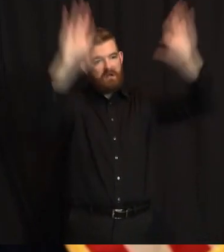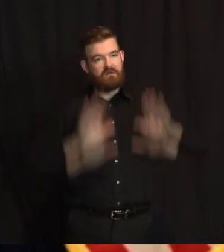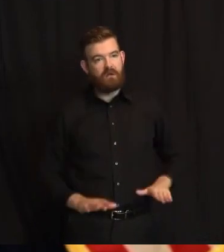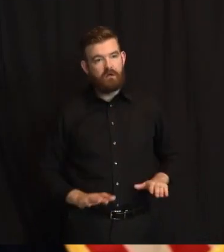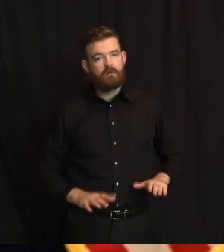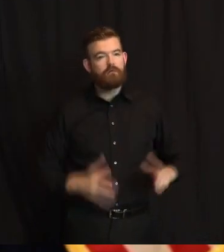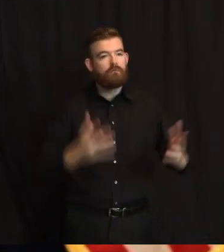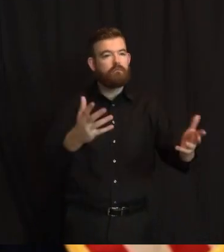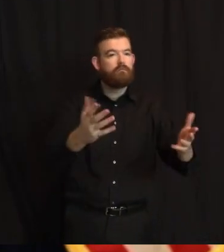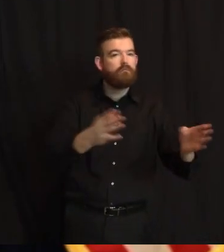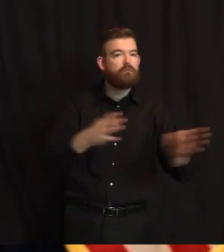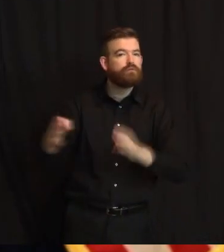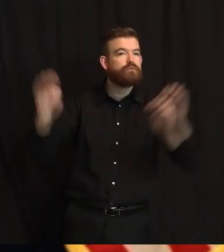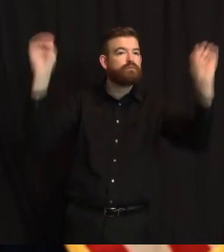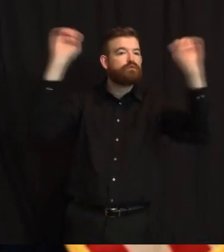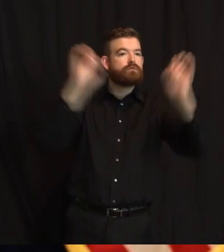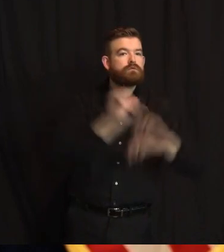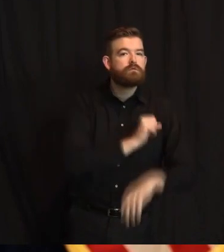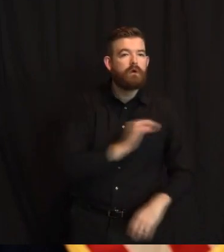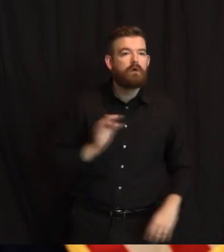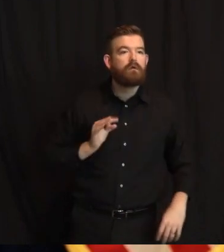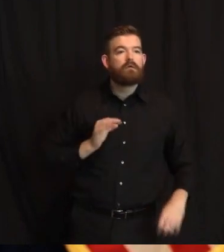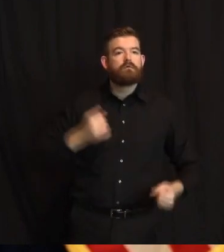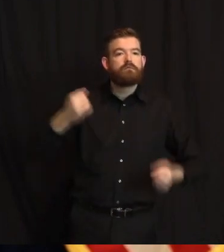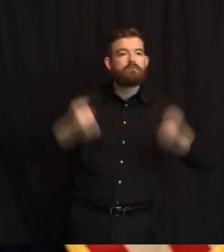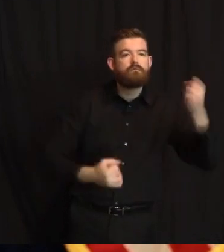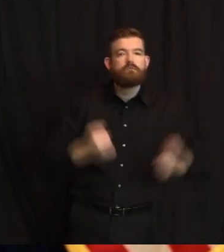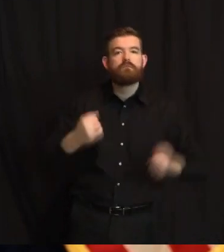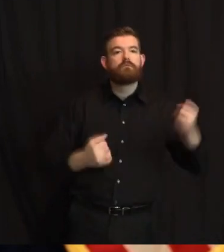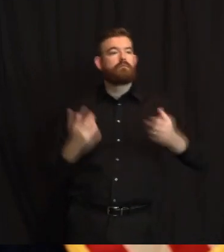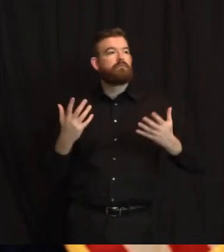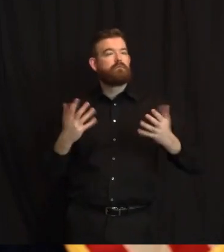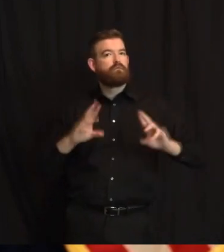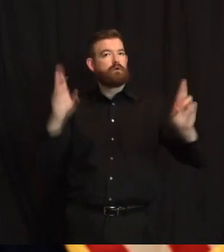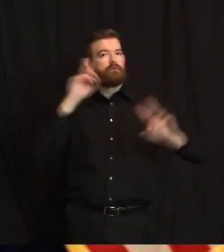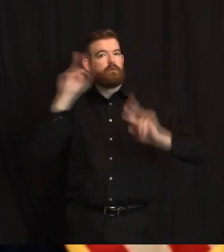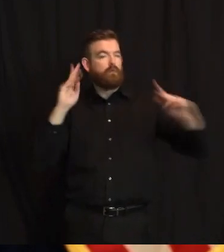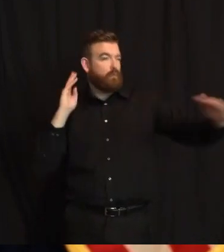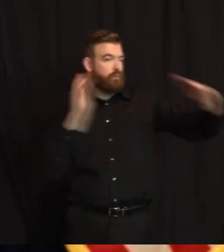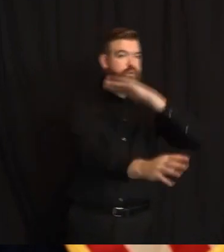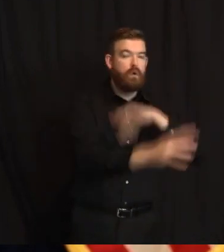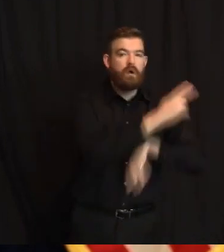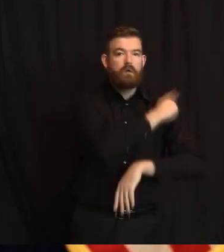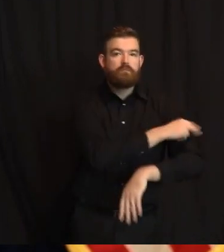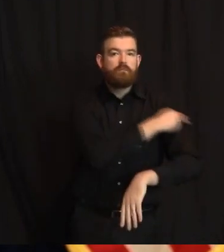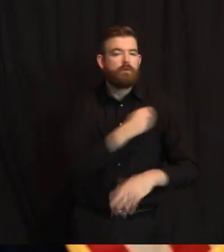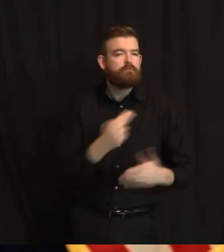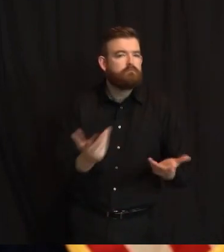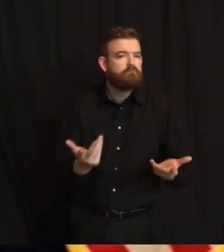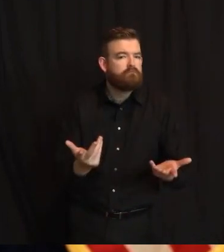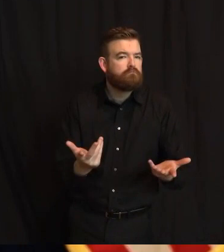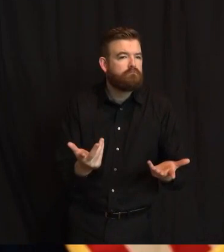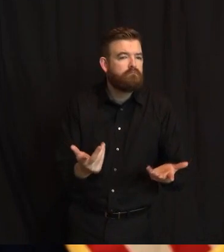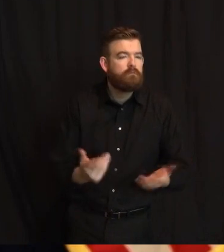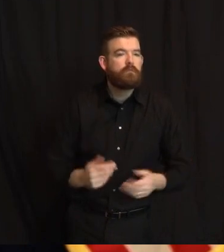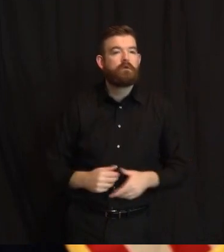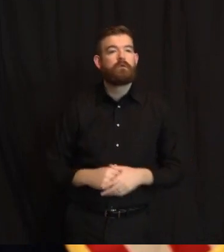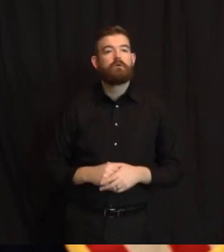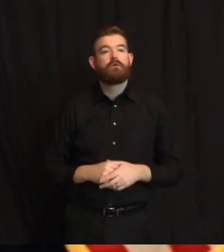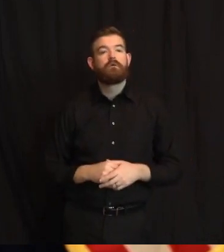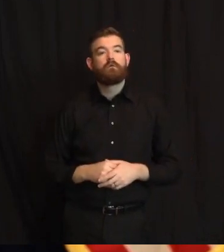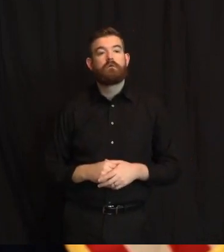the weekend? Commissioner, could you explain again the trend you're hoping to see in the growth rate and the doubling rate and the difference between those two